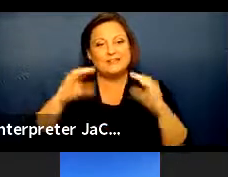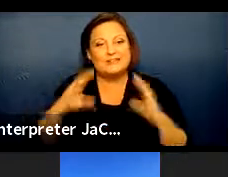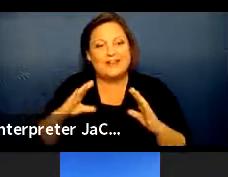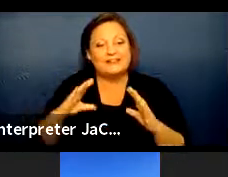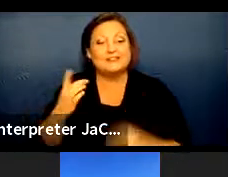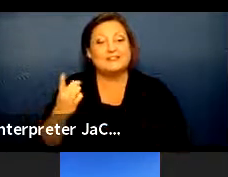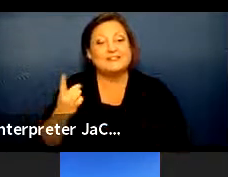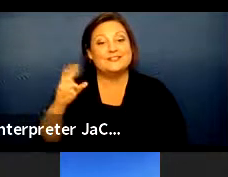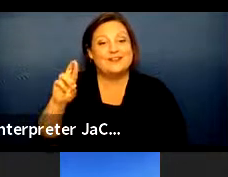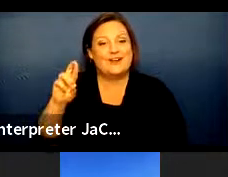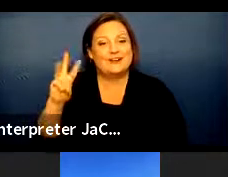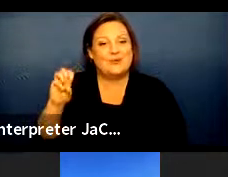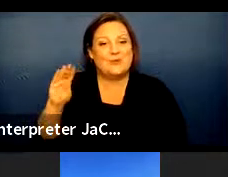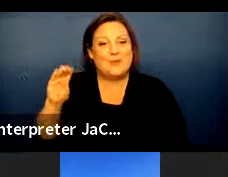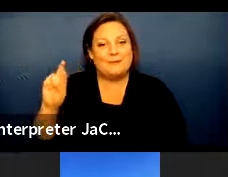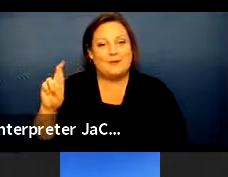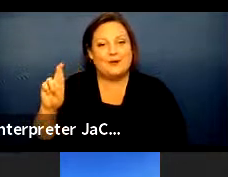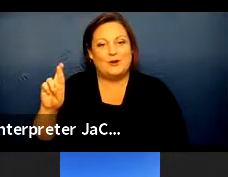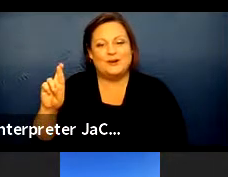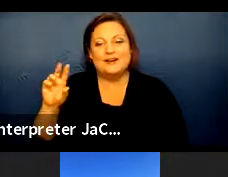Bright.